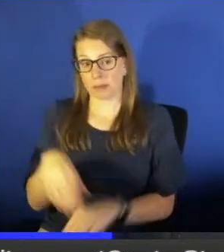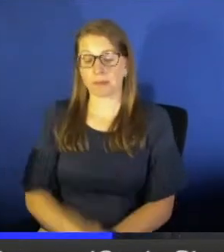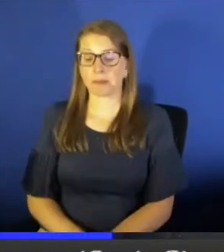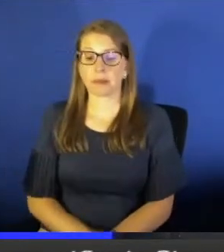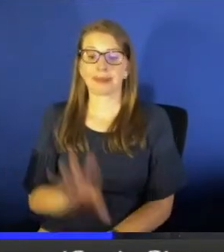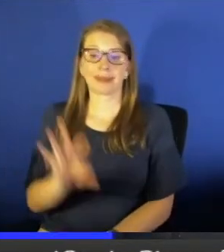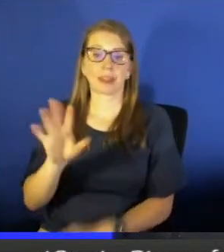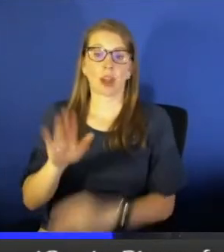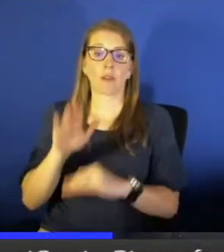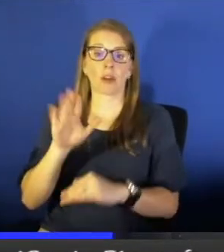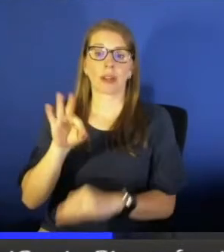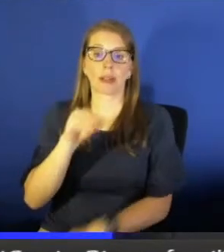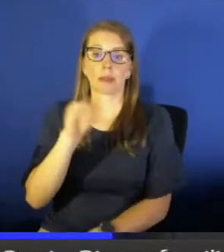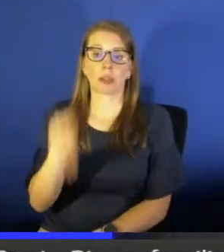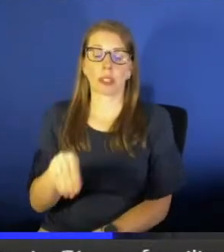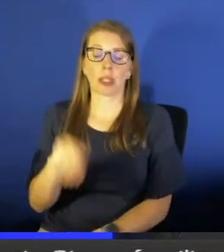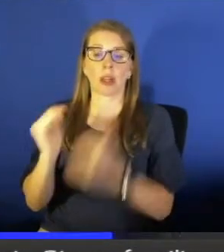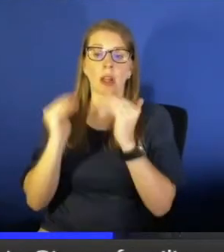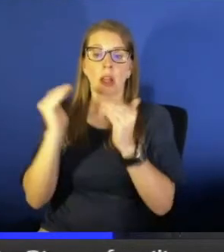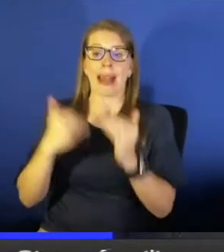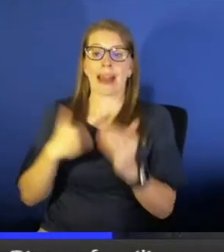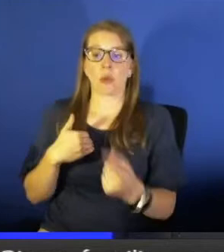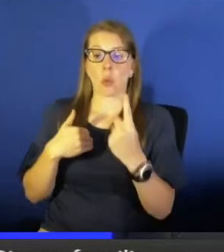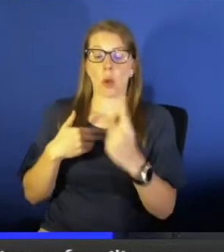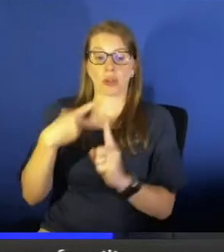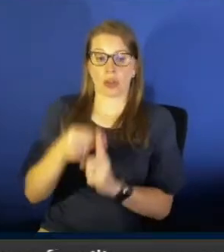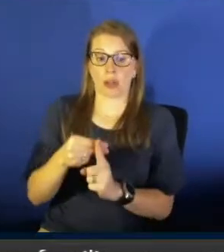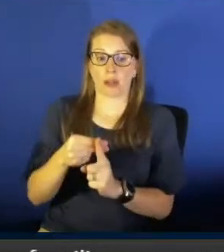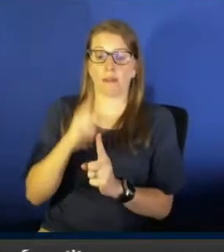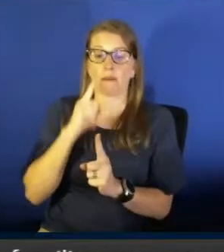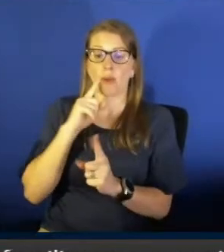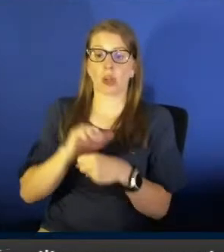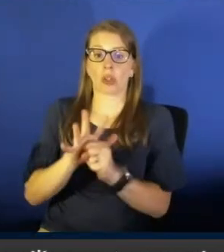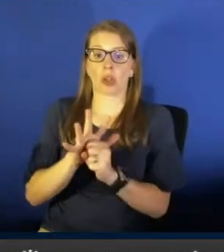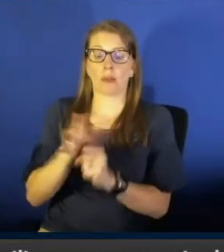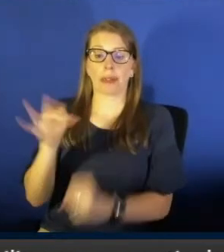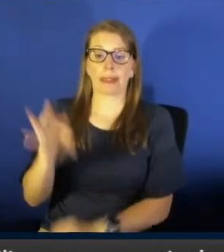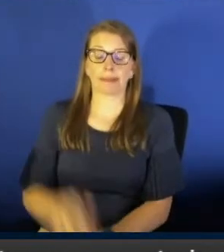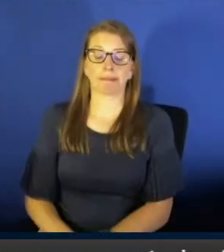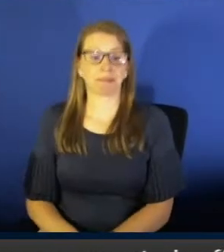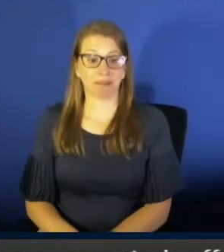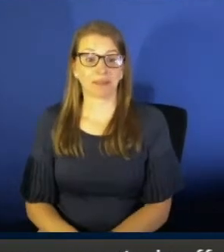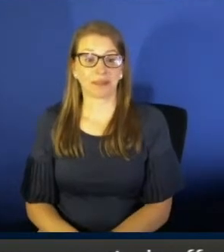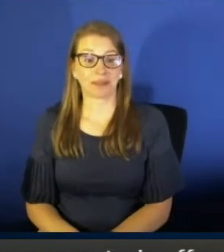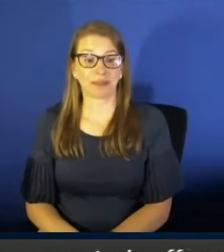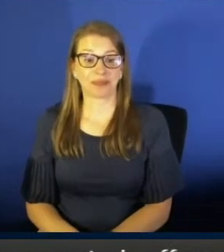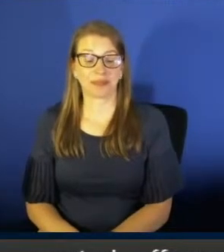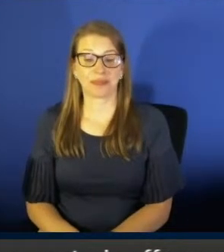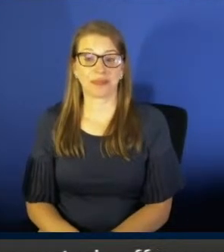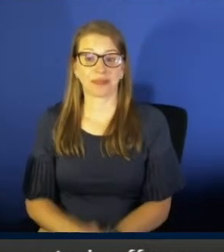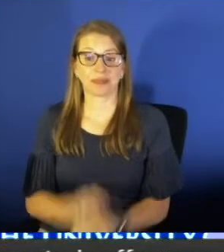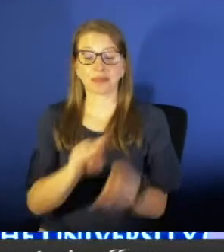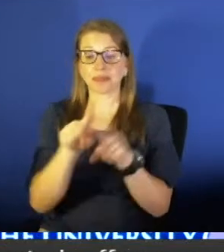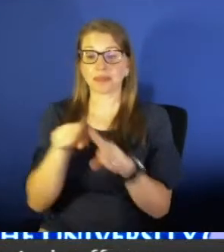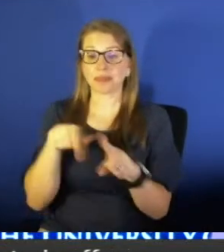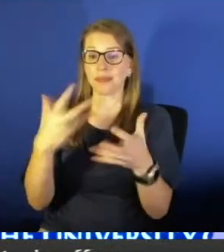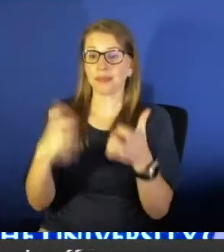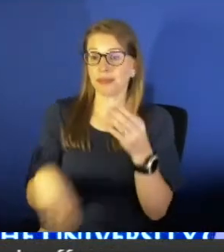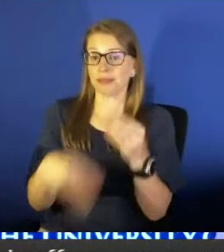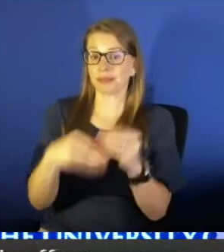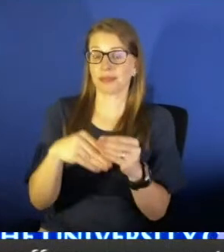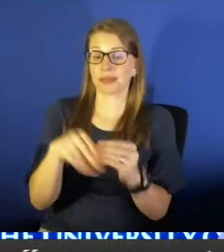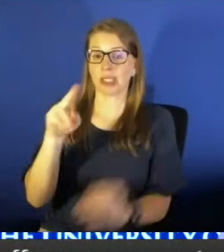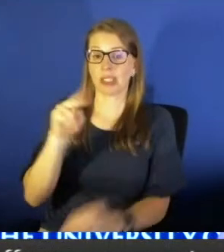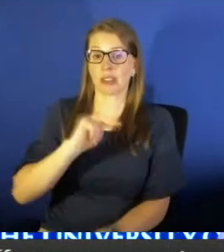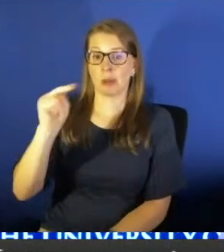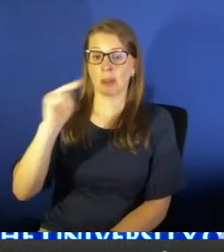adults have now had at least one shot with for COVID-19. Yeah, and I'd also like to add, if we're speaking about North Korea, again,